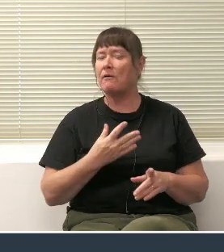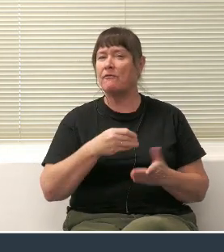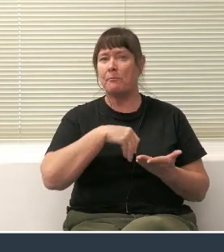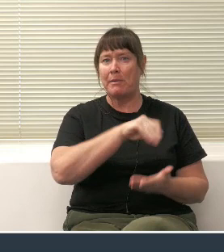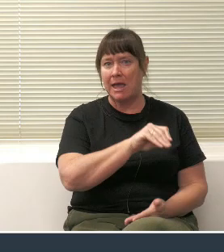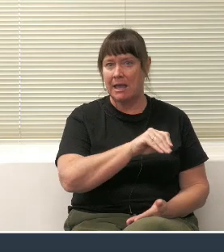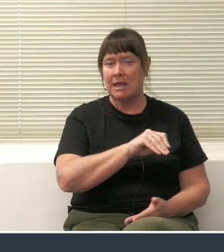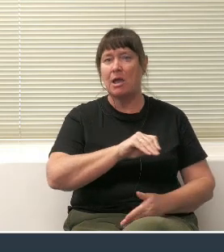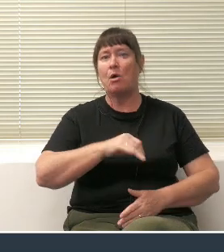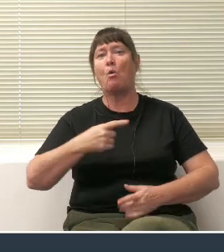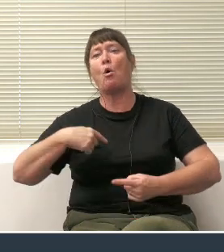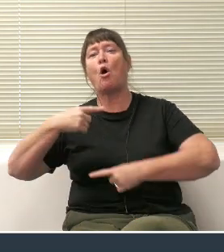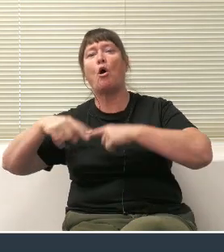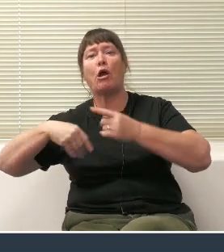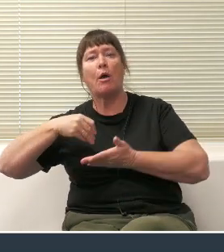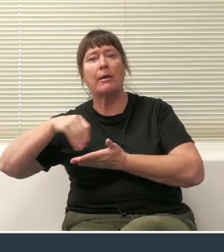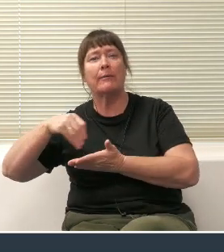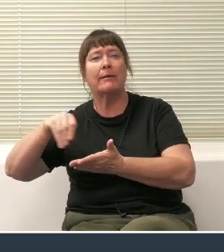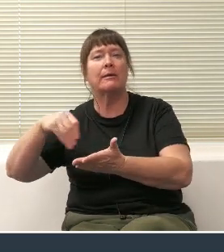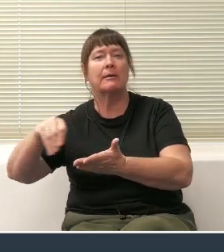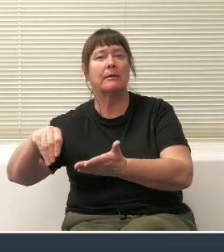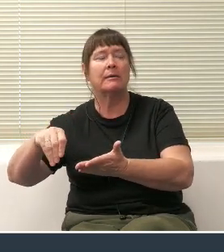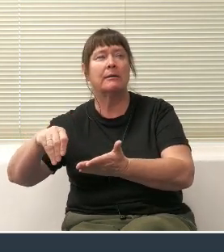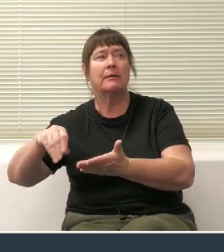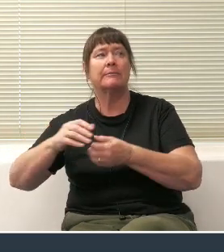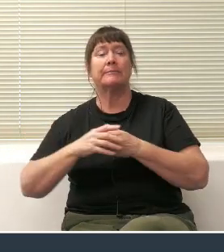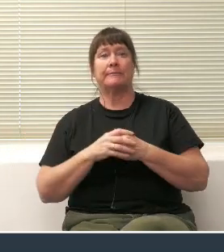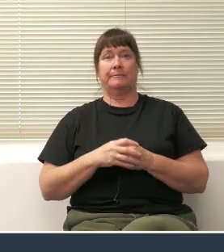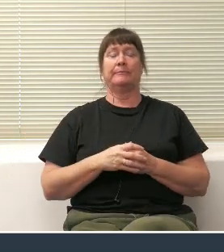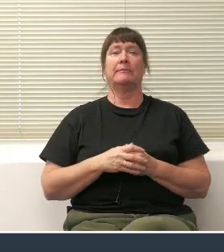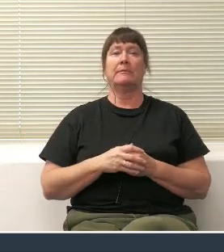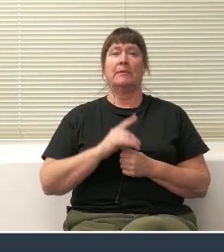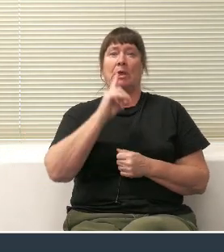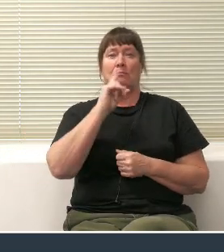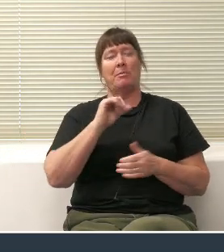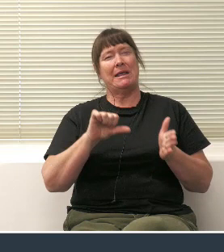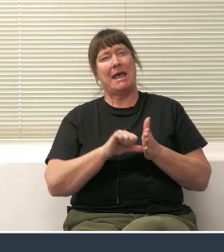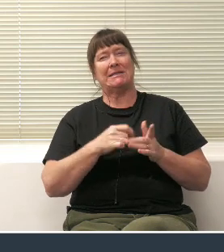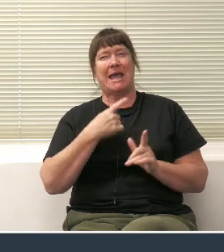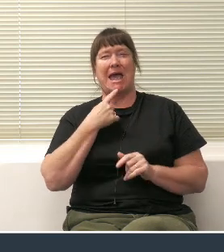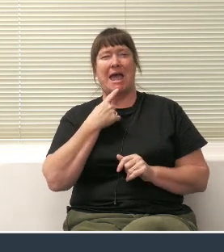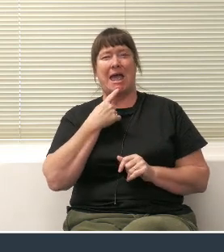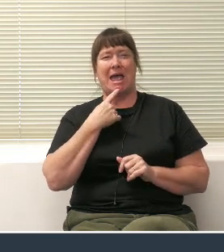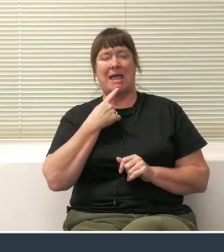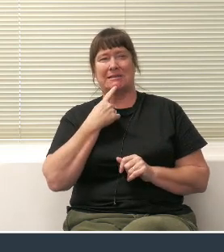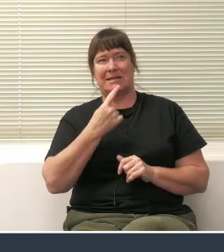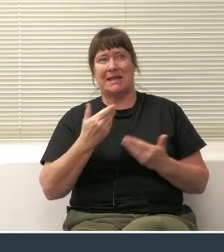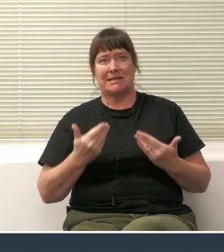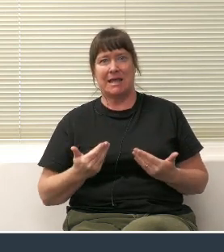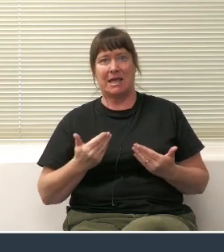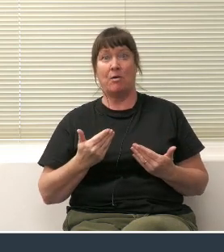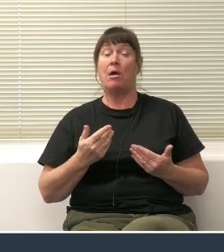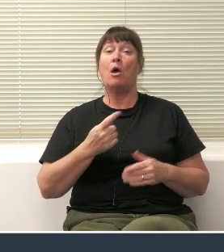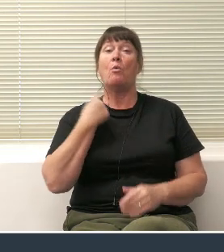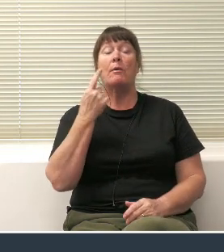opposed to what would be ongoing recurring costs? So through the chair, again, probably difficult to answer. So this was looking at our